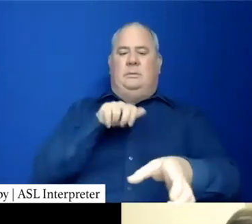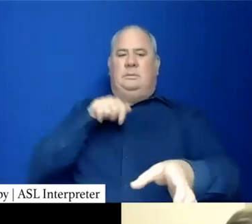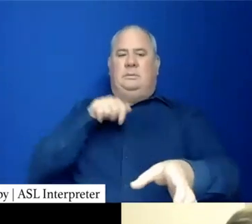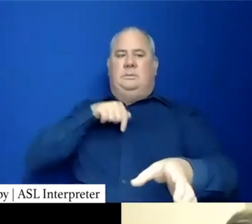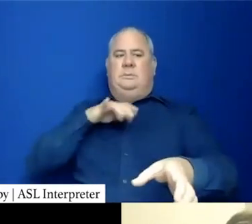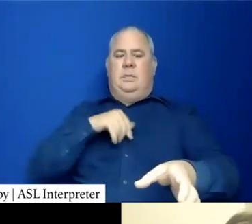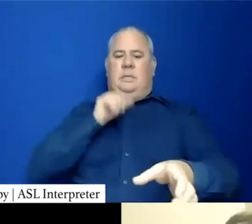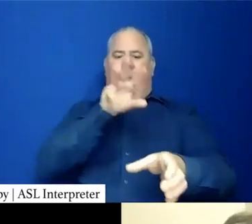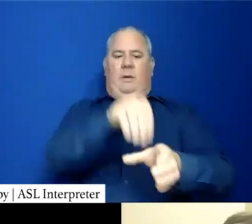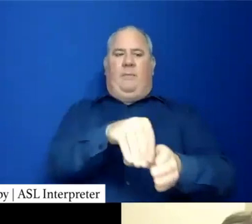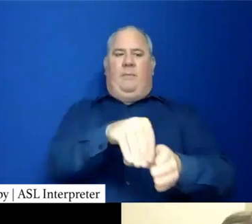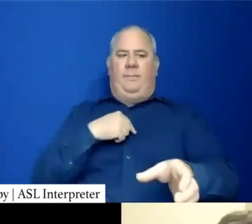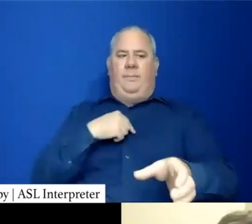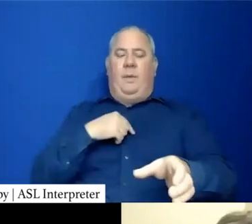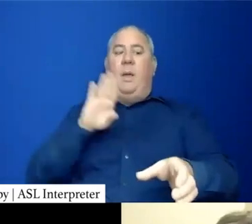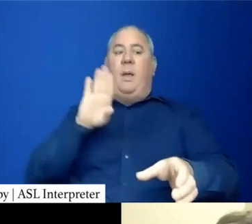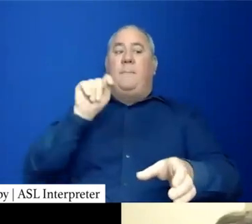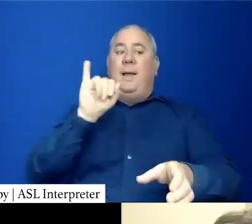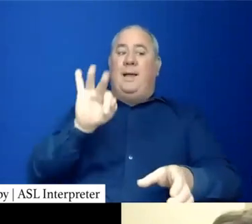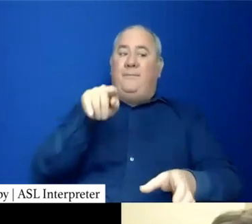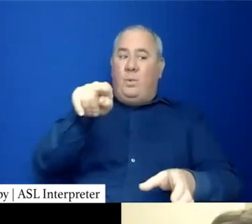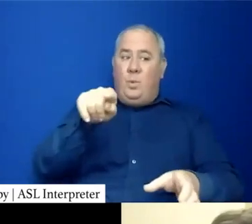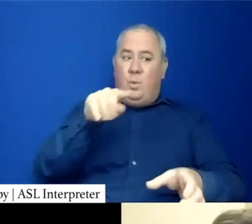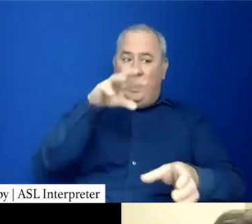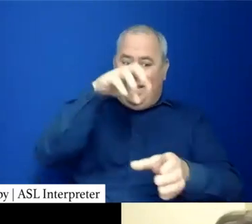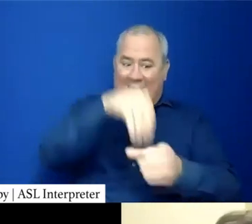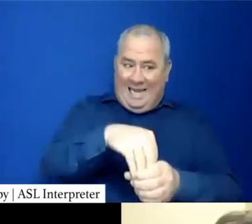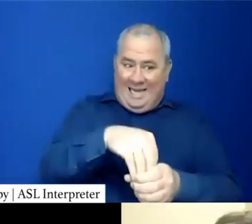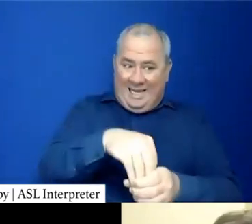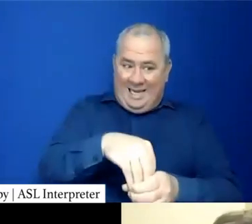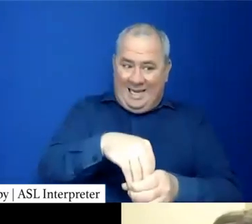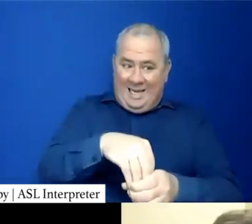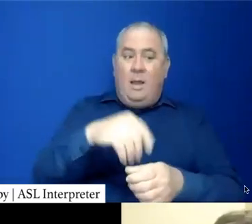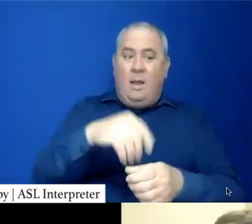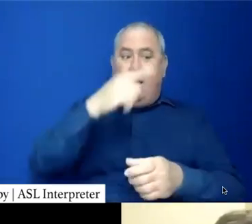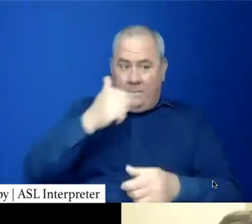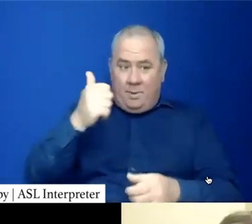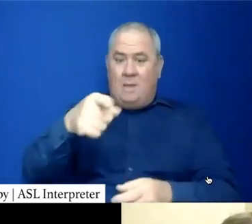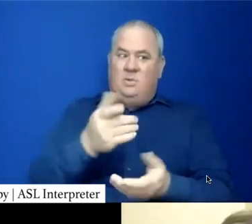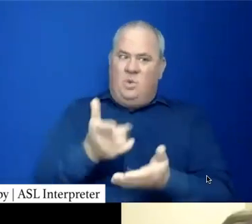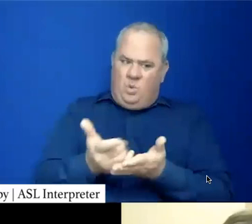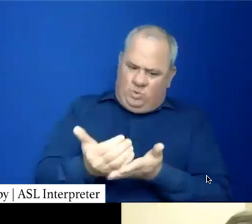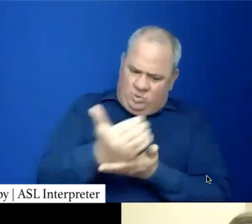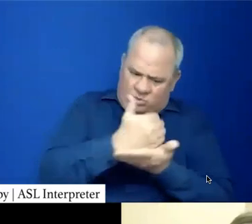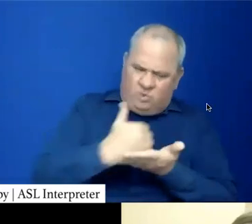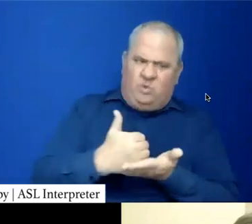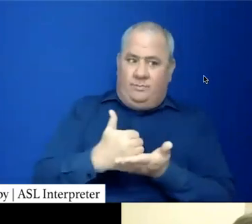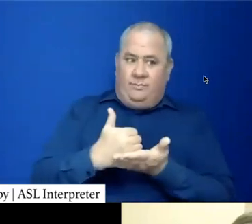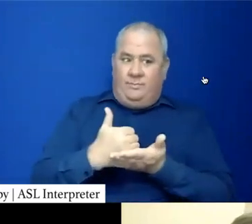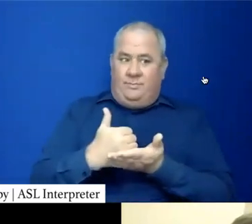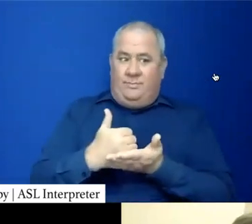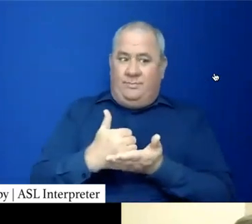you're in it, it's because you are, you know, truly deserving. And by deserving, I mean needy.